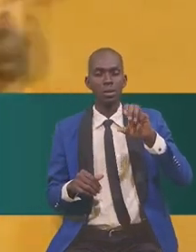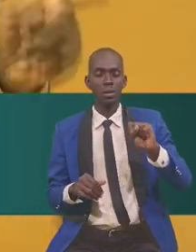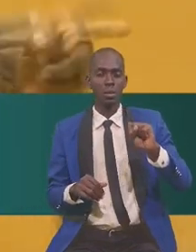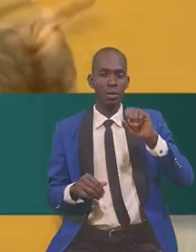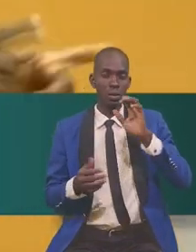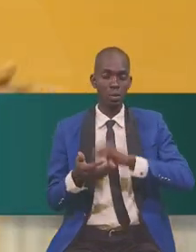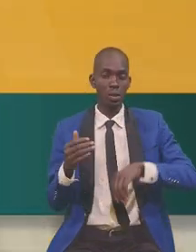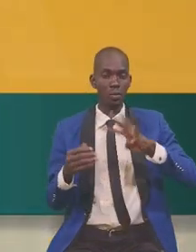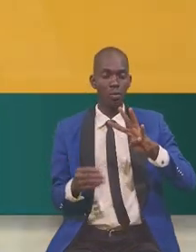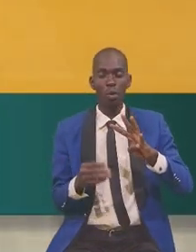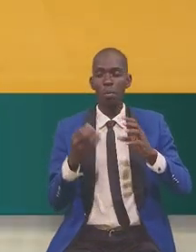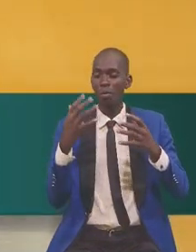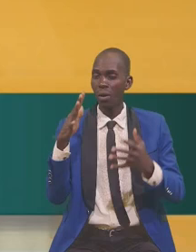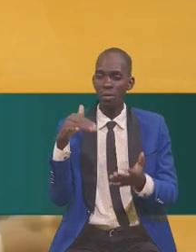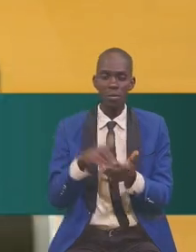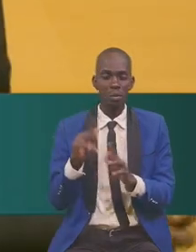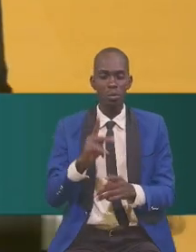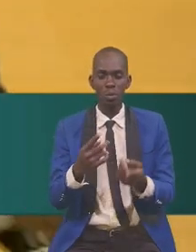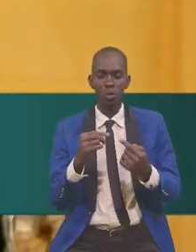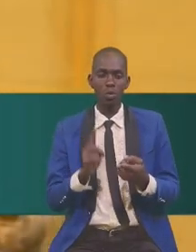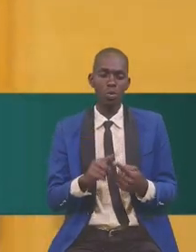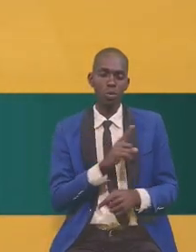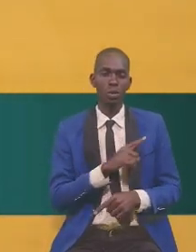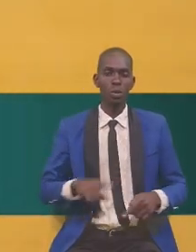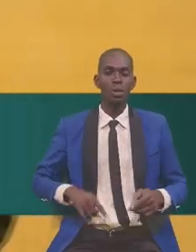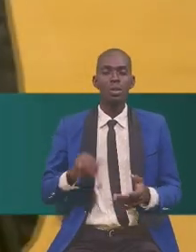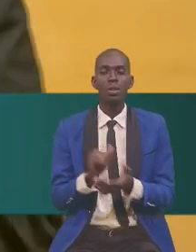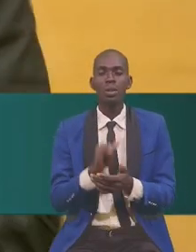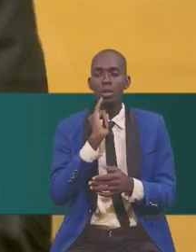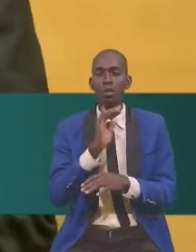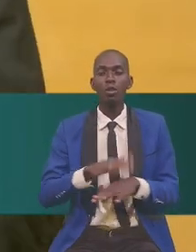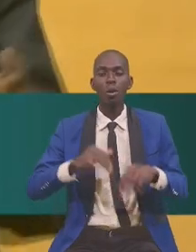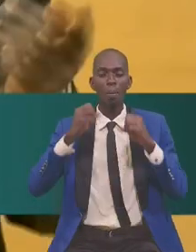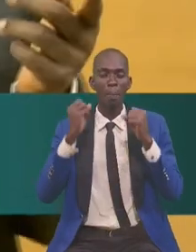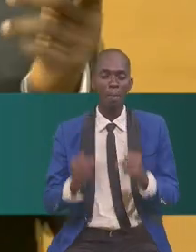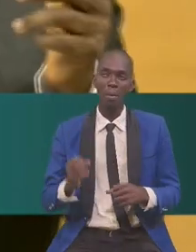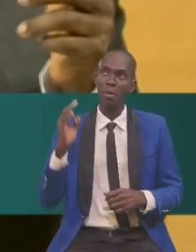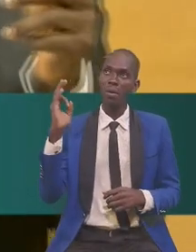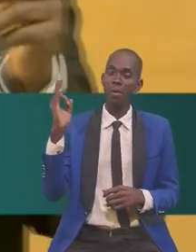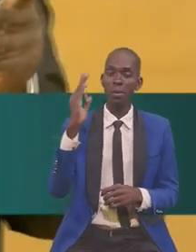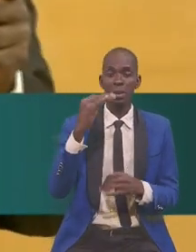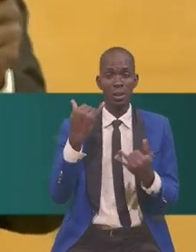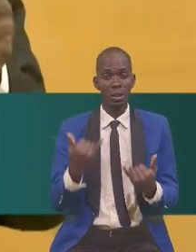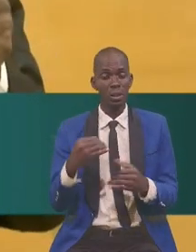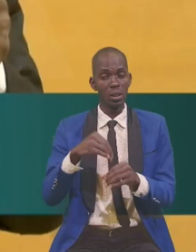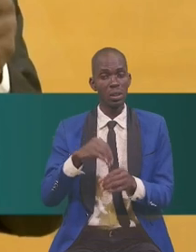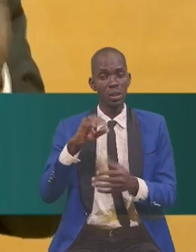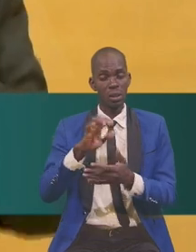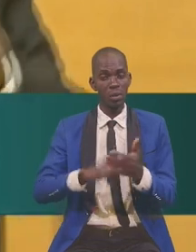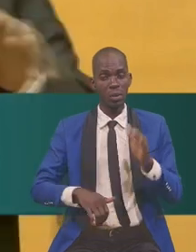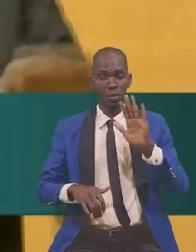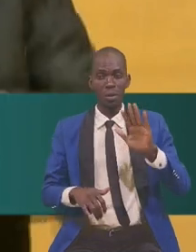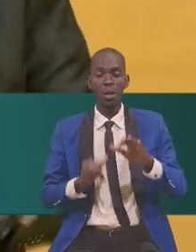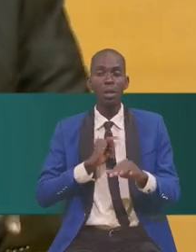Lord. It was power evangelism. And as we come to chapter 5, now we told you and warned